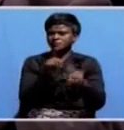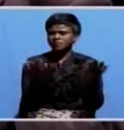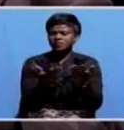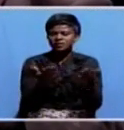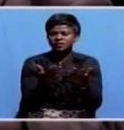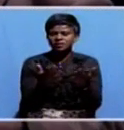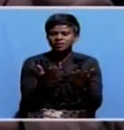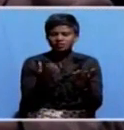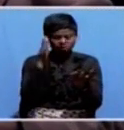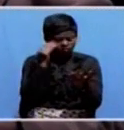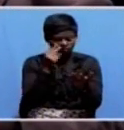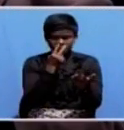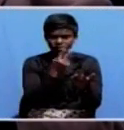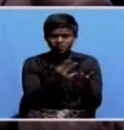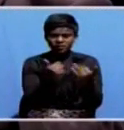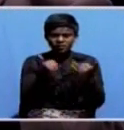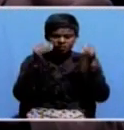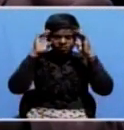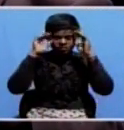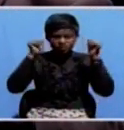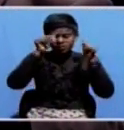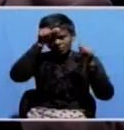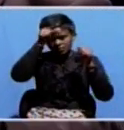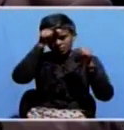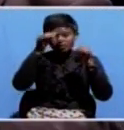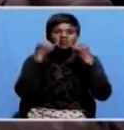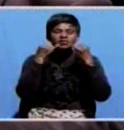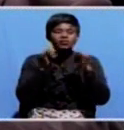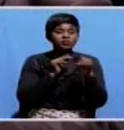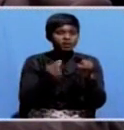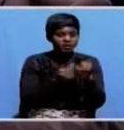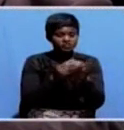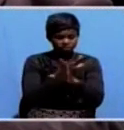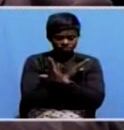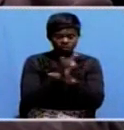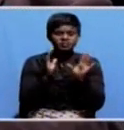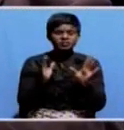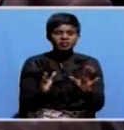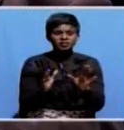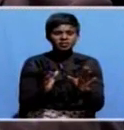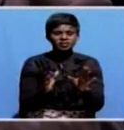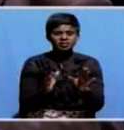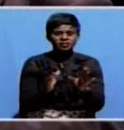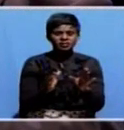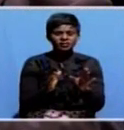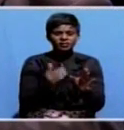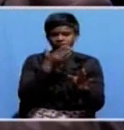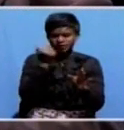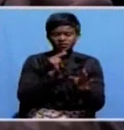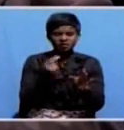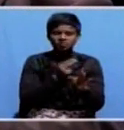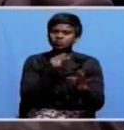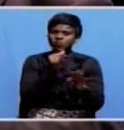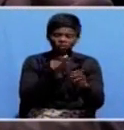when you look at President Lungu, he's telling us as citizens of Zambia that let us not go the